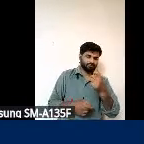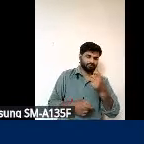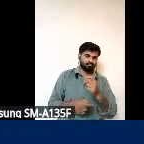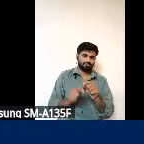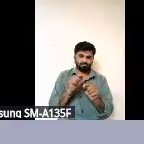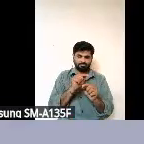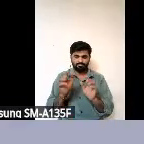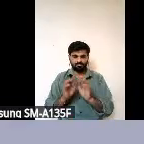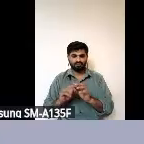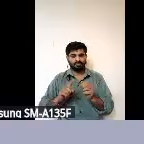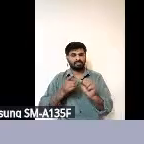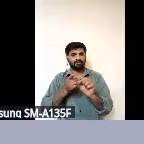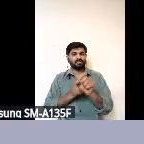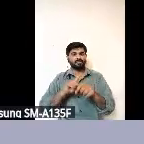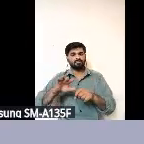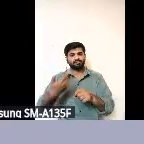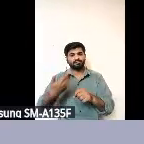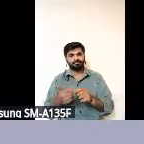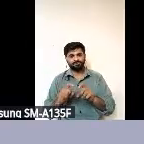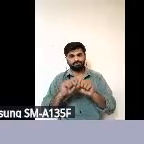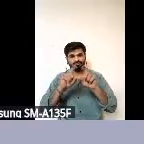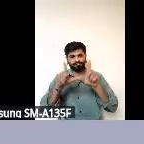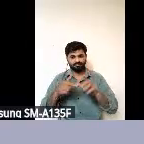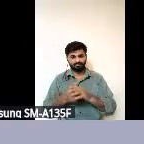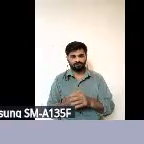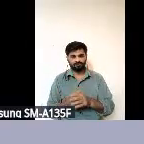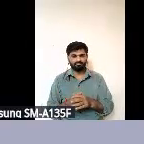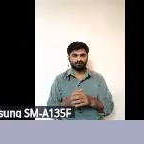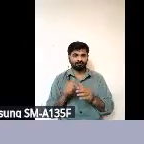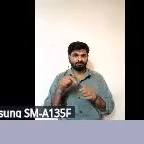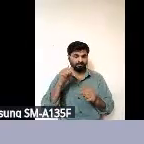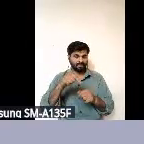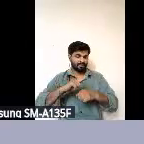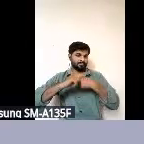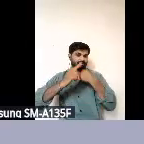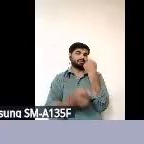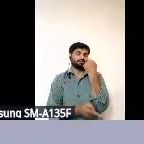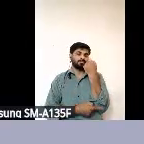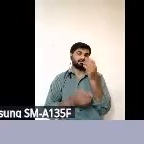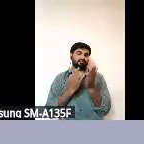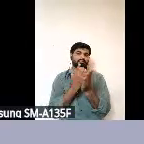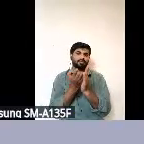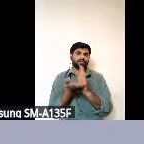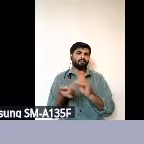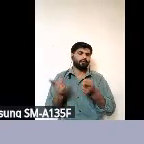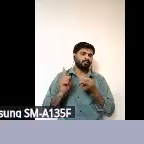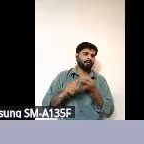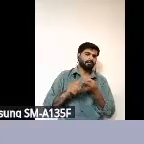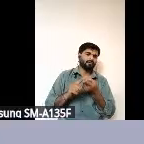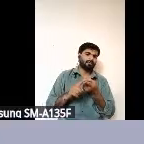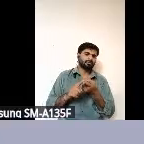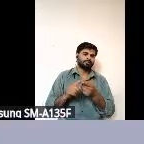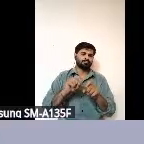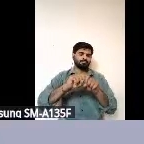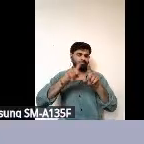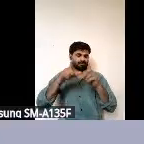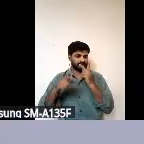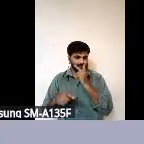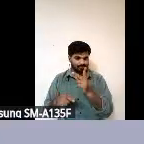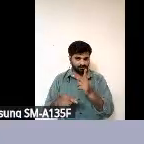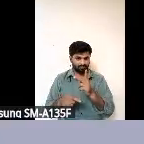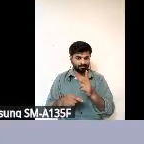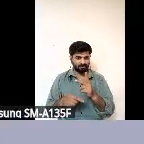slide. So yeah, this is the last part, that what we have seen in the census. That census started